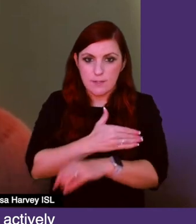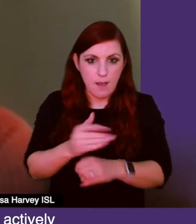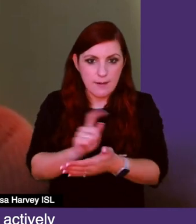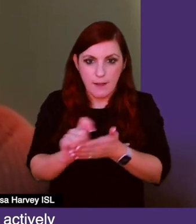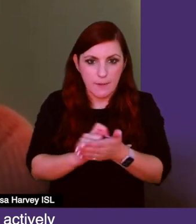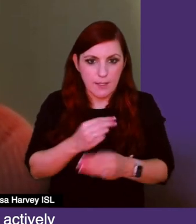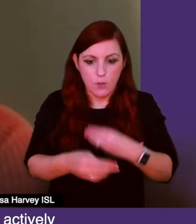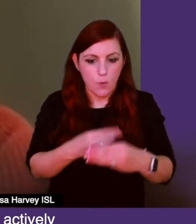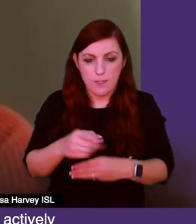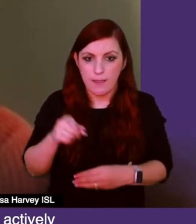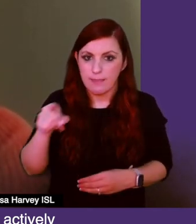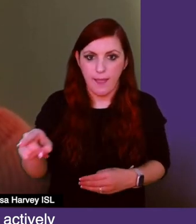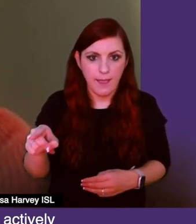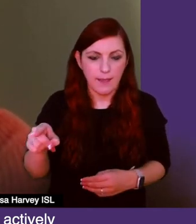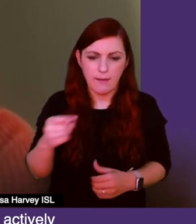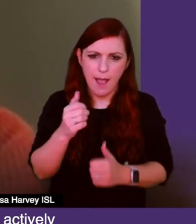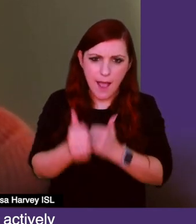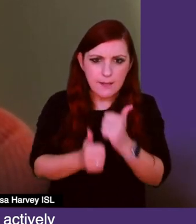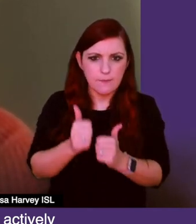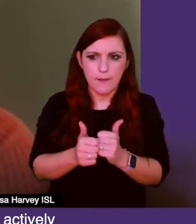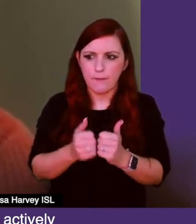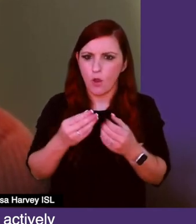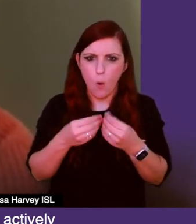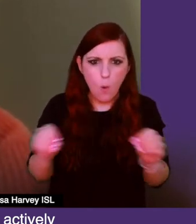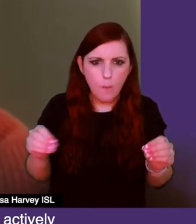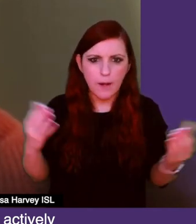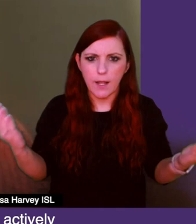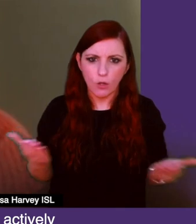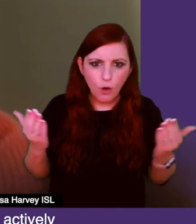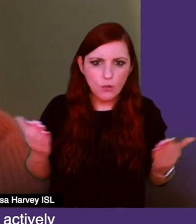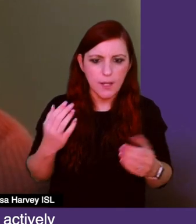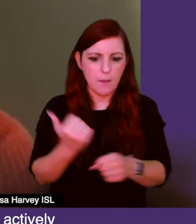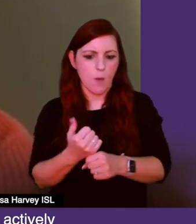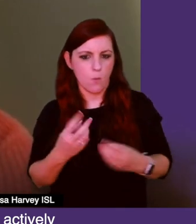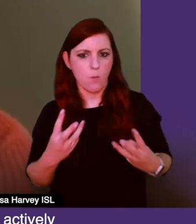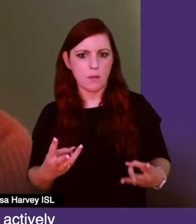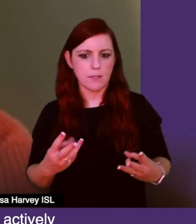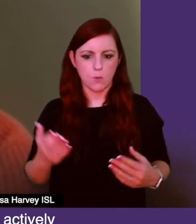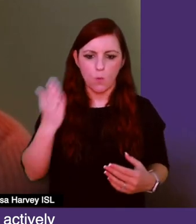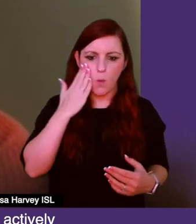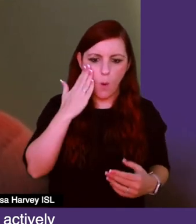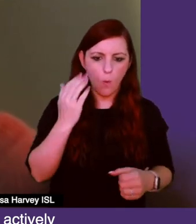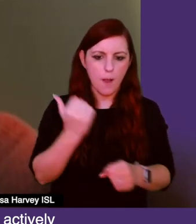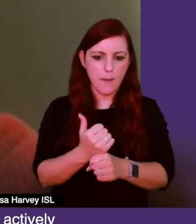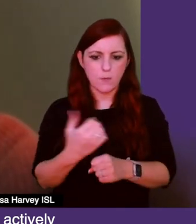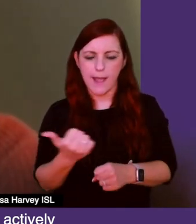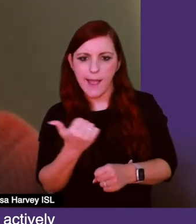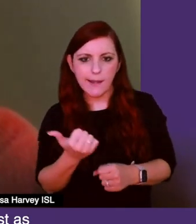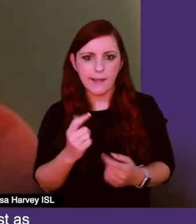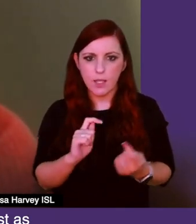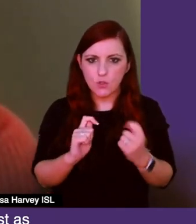the application process that they actively were very open and encouraging about wanting to know about